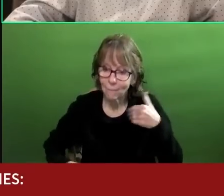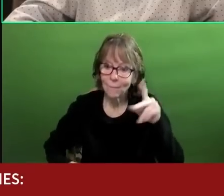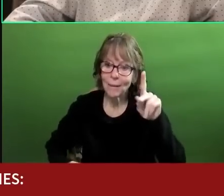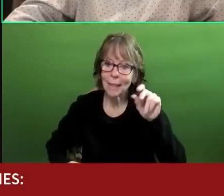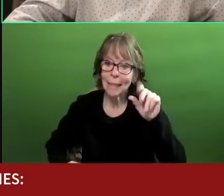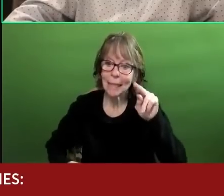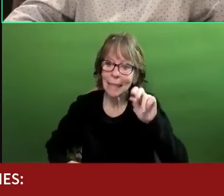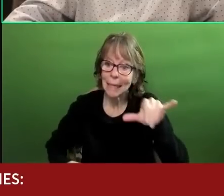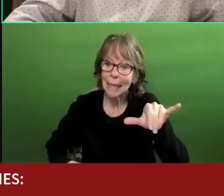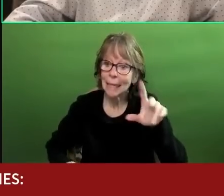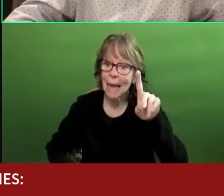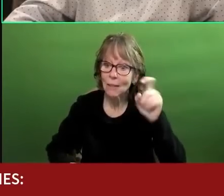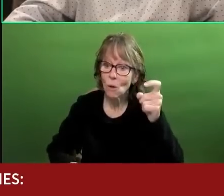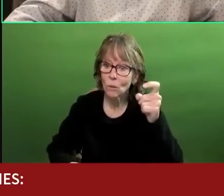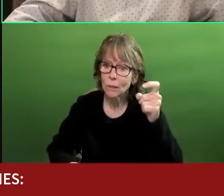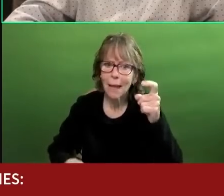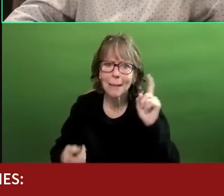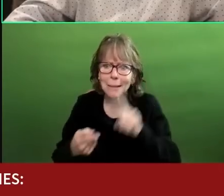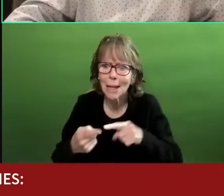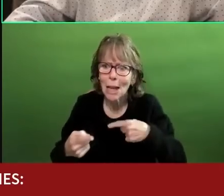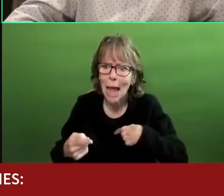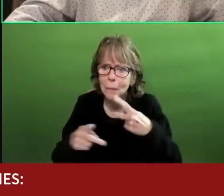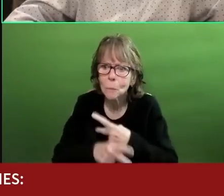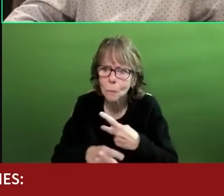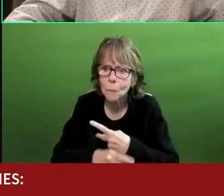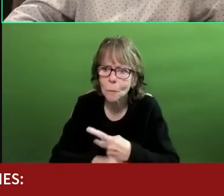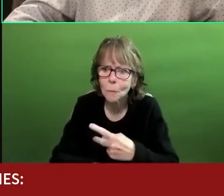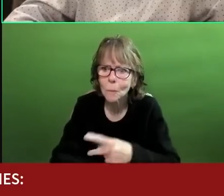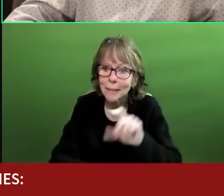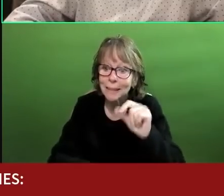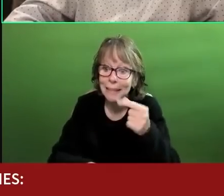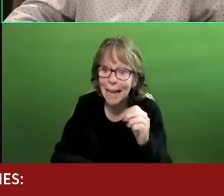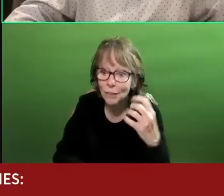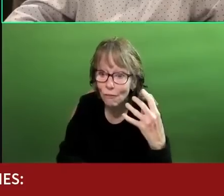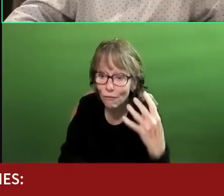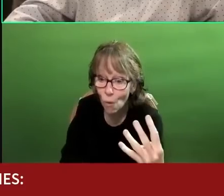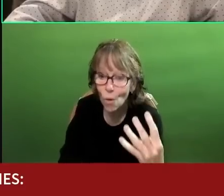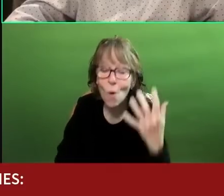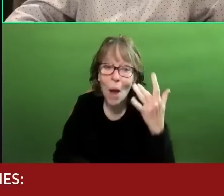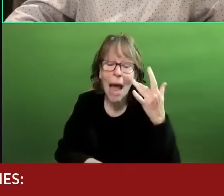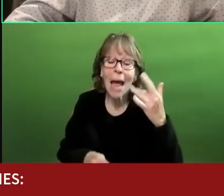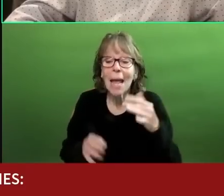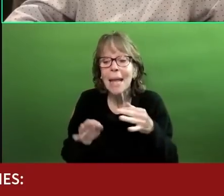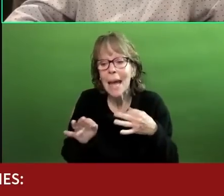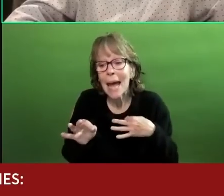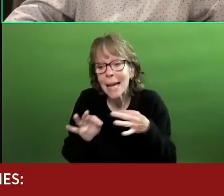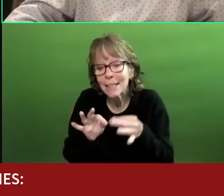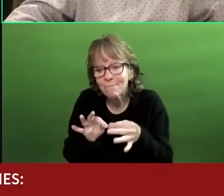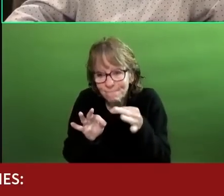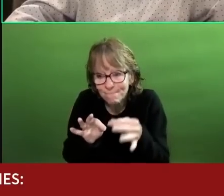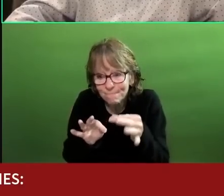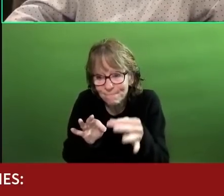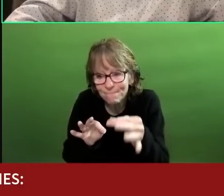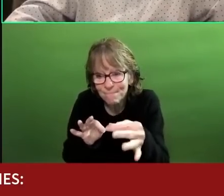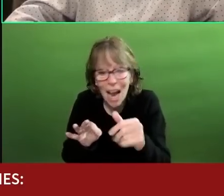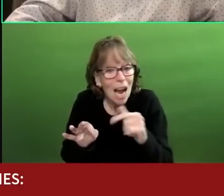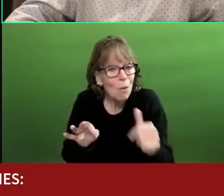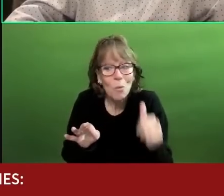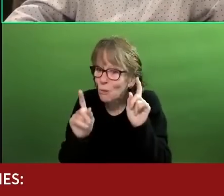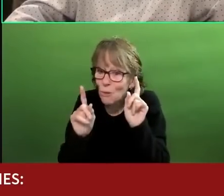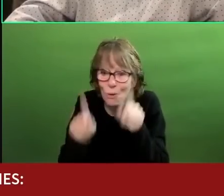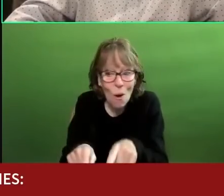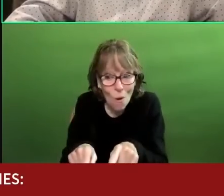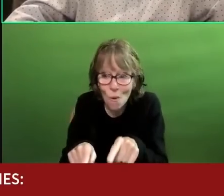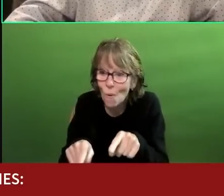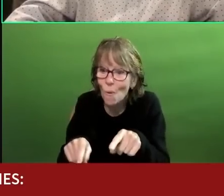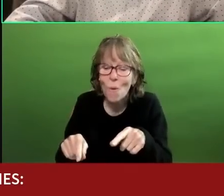was because I was afraid of seeking medical care, and I would only seek medical care if it was absolutely necessary. Like I said, with the ear infection,